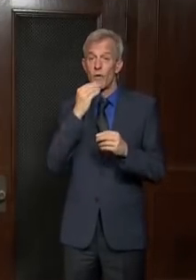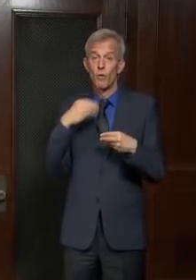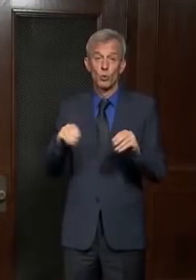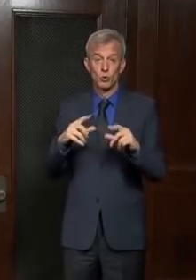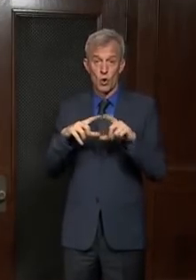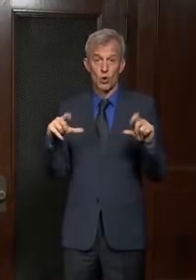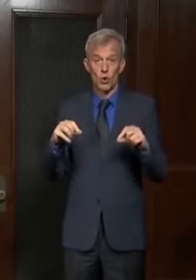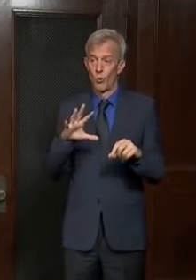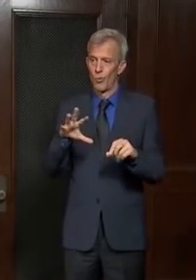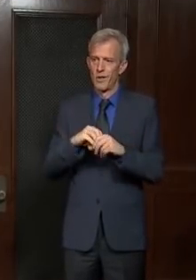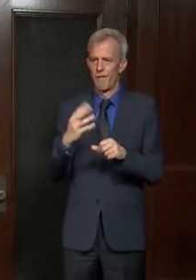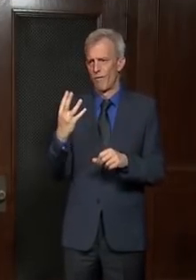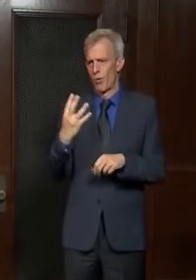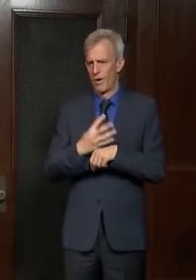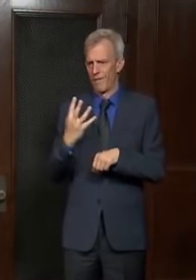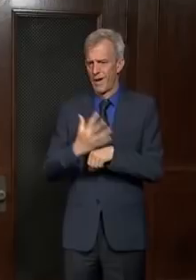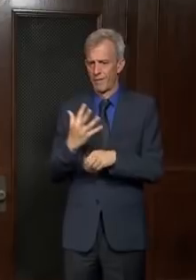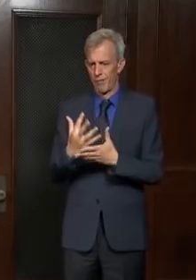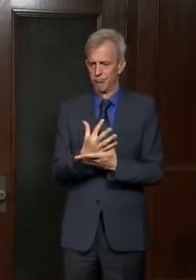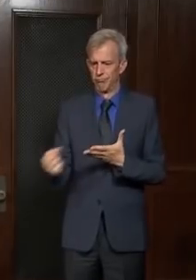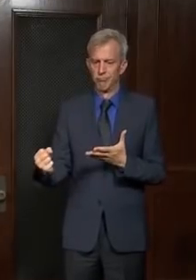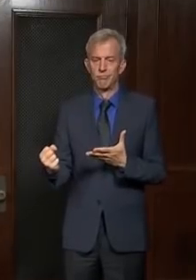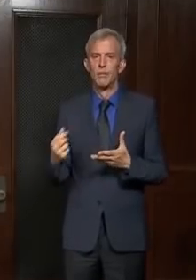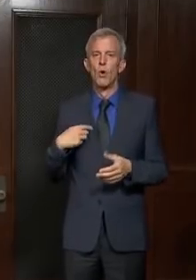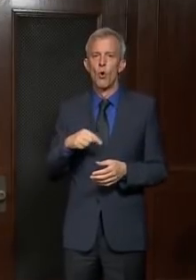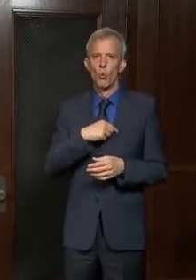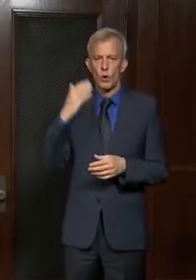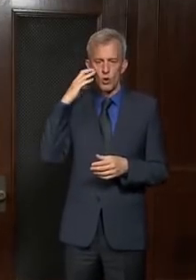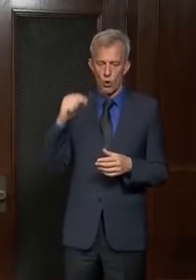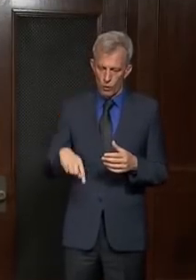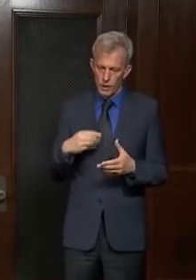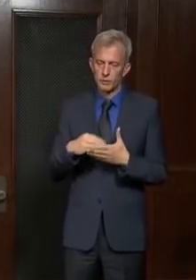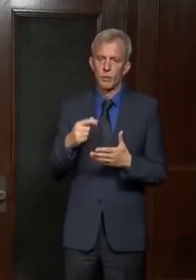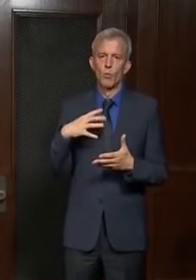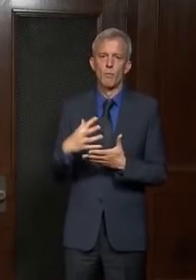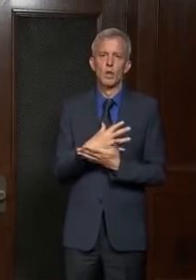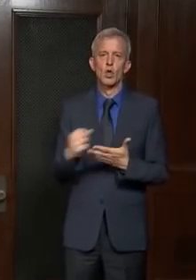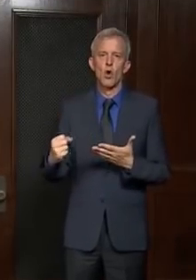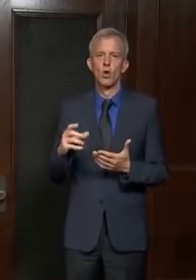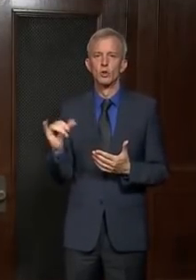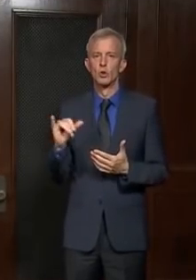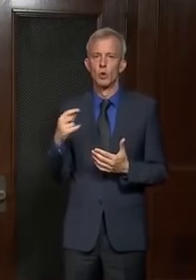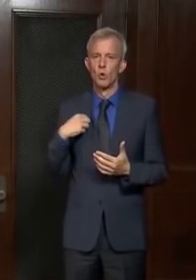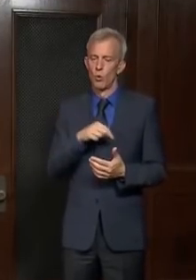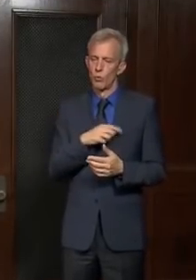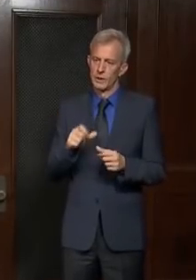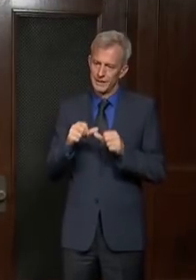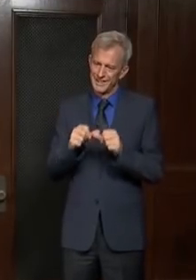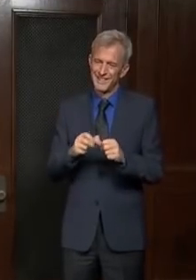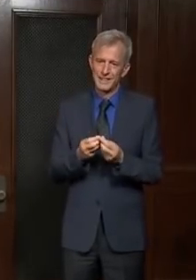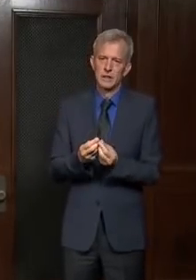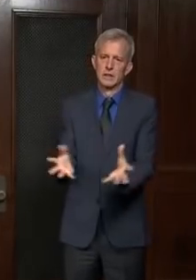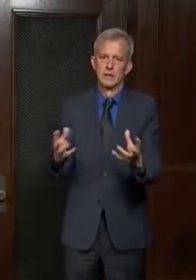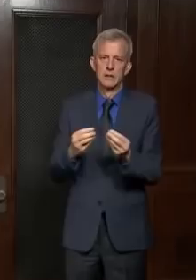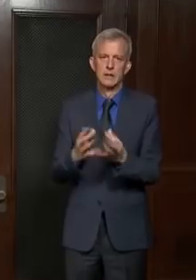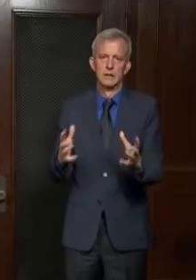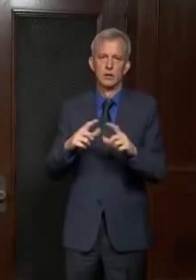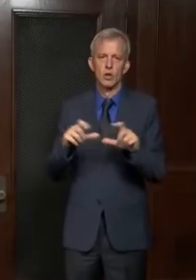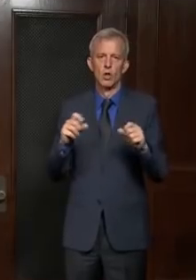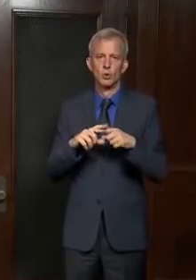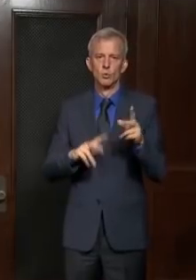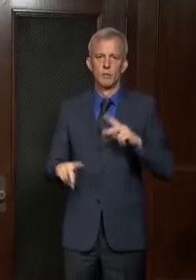or 5 days were gone, we know that this will be gone too, and we need to keep getting these cards out to people who need our help